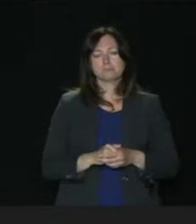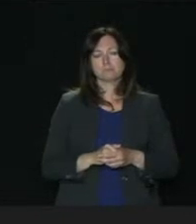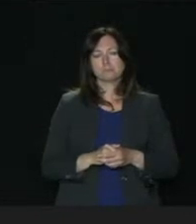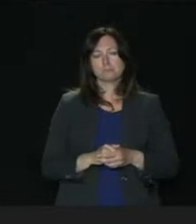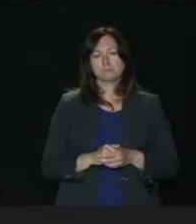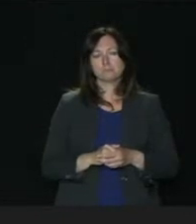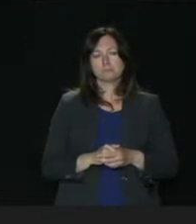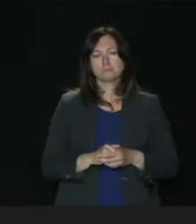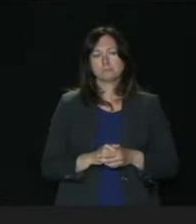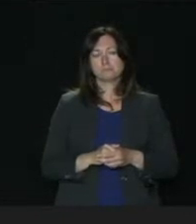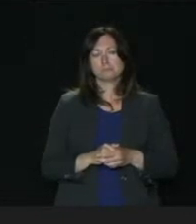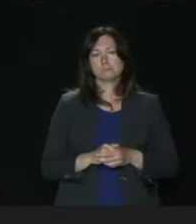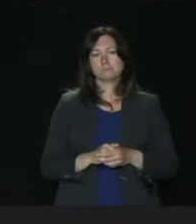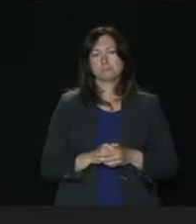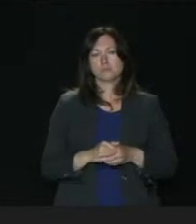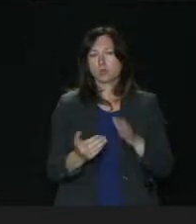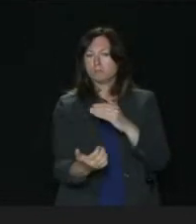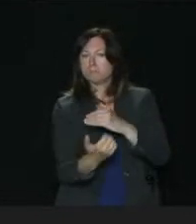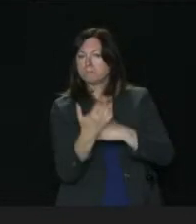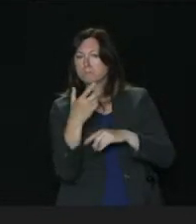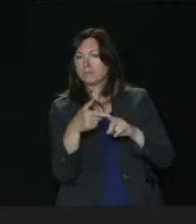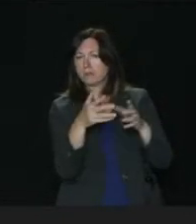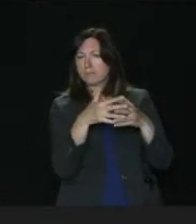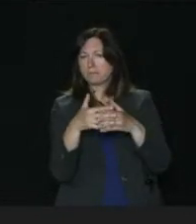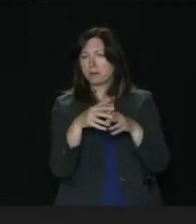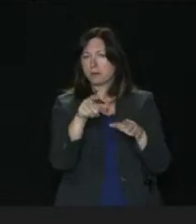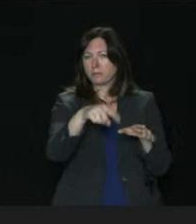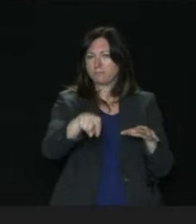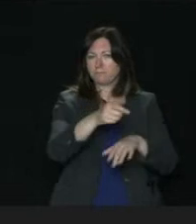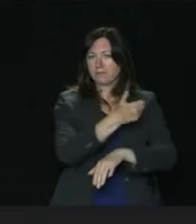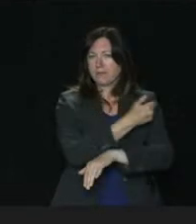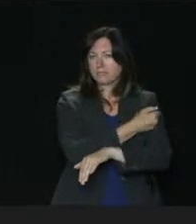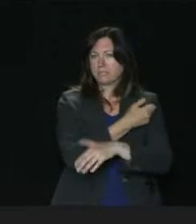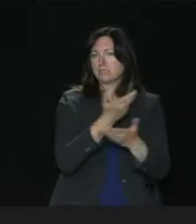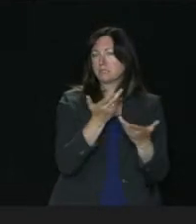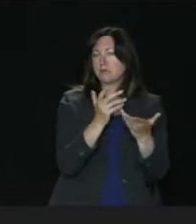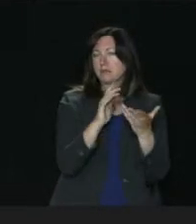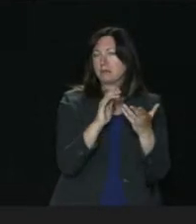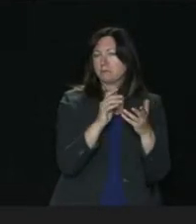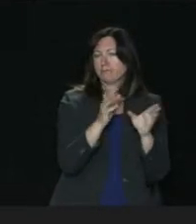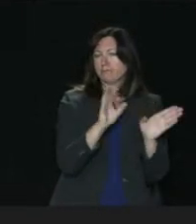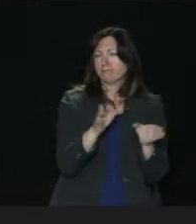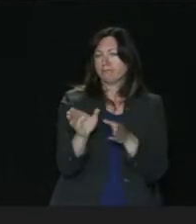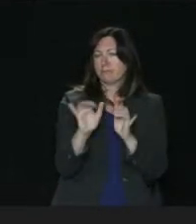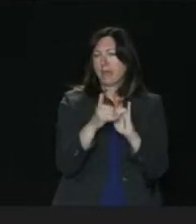Coming from the United States, what can you tell us about the logistics?